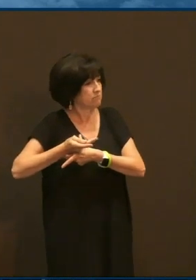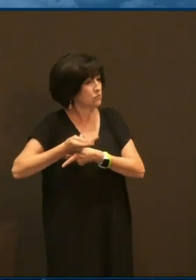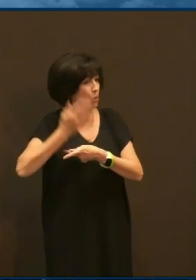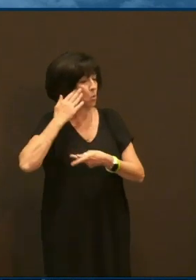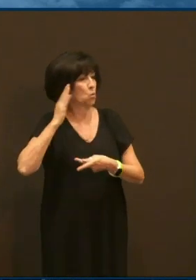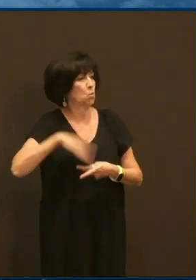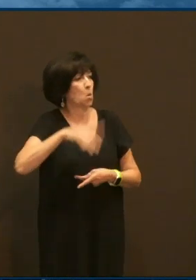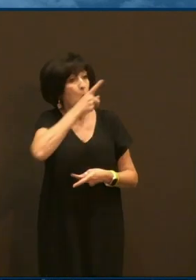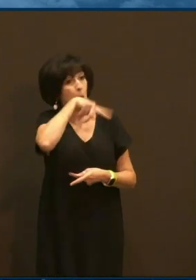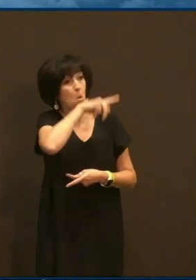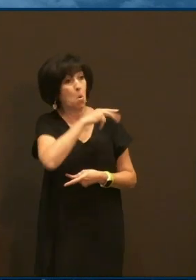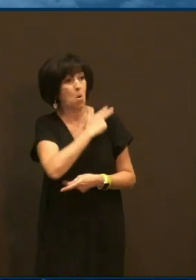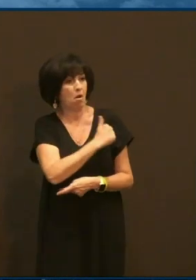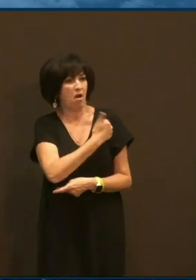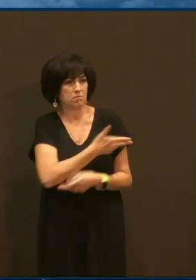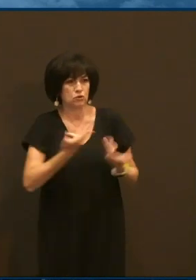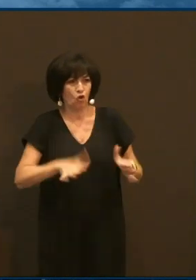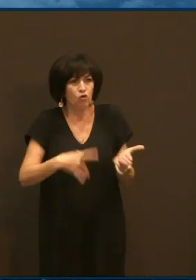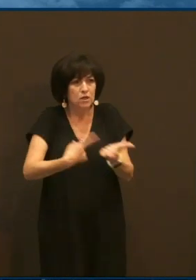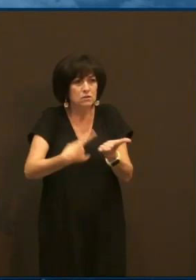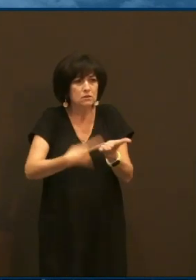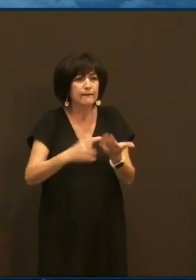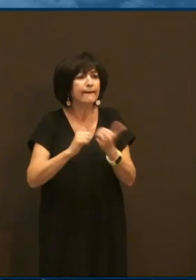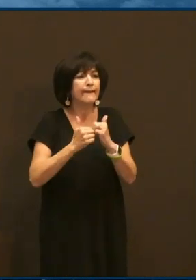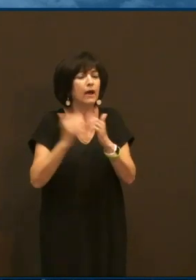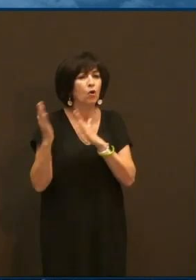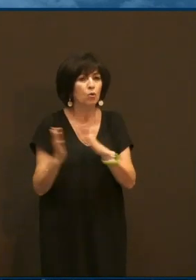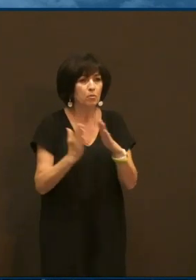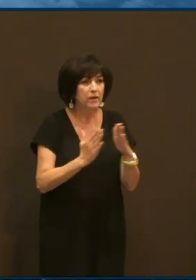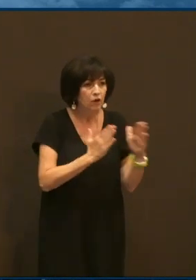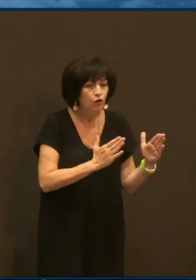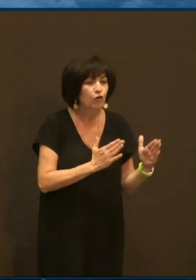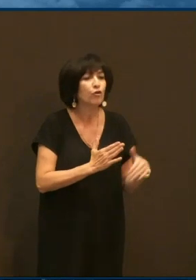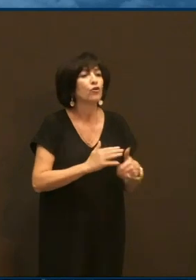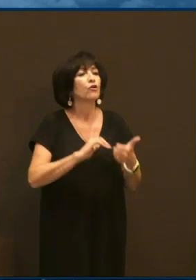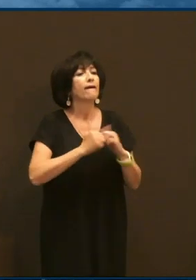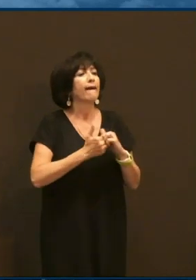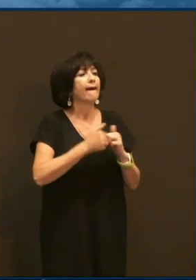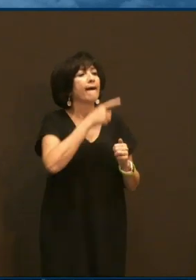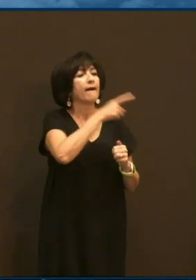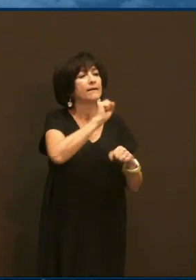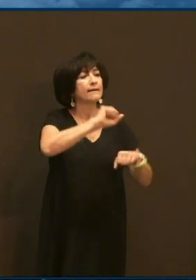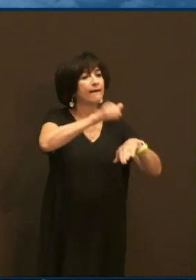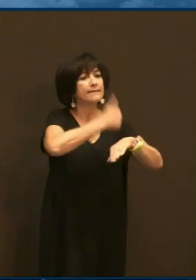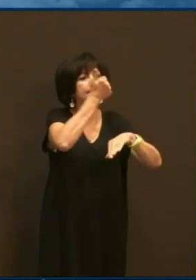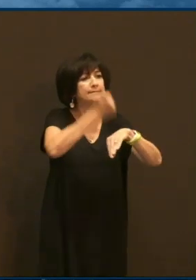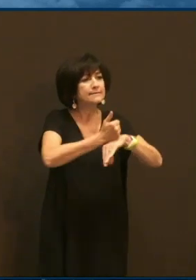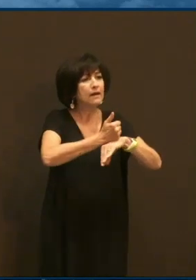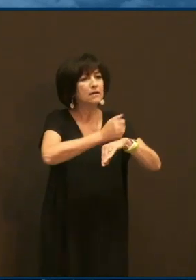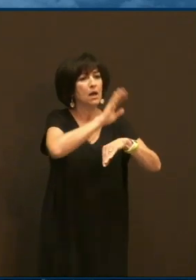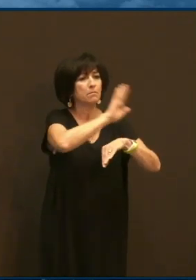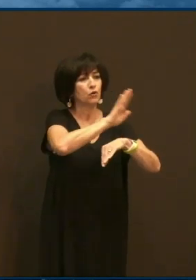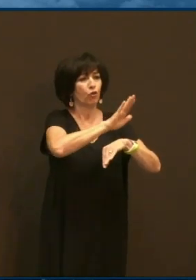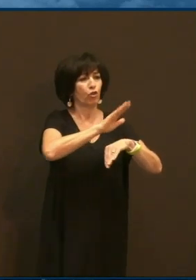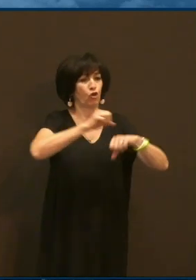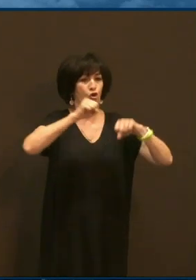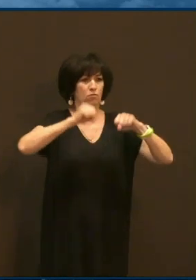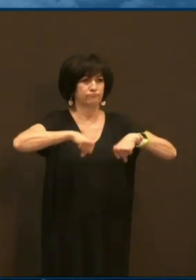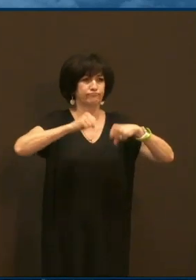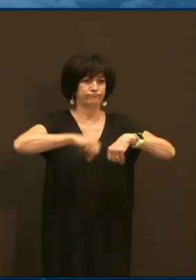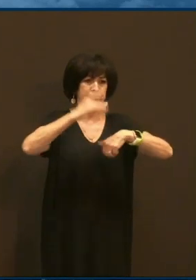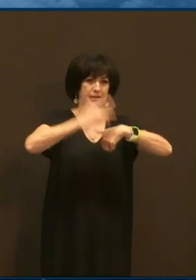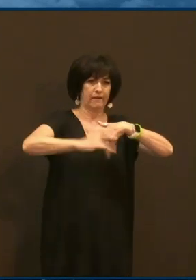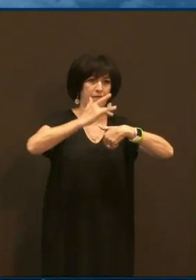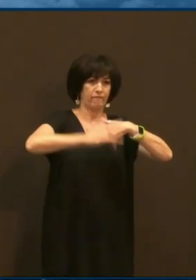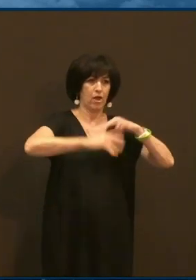prepared and they know how to surge and they know how to enhance their capacity.